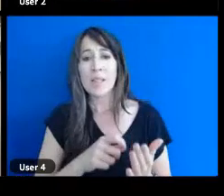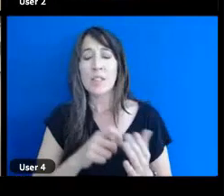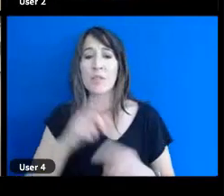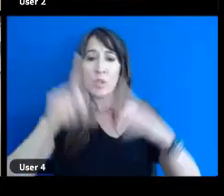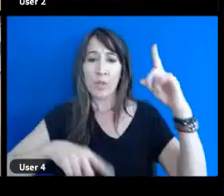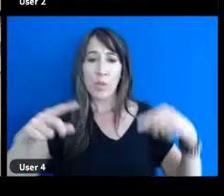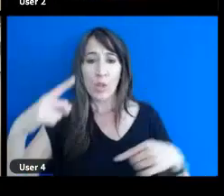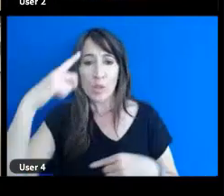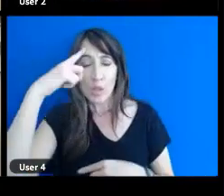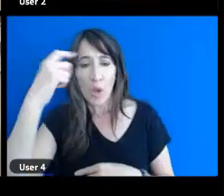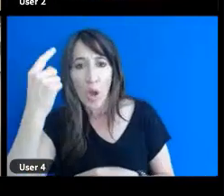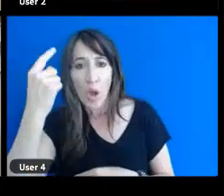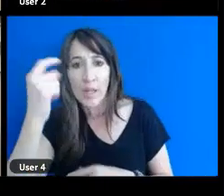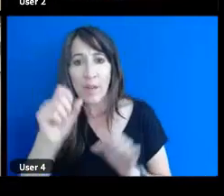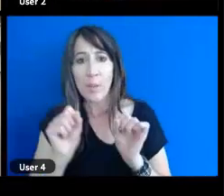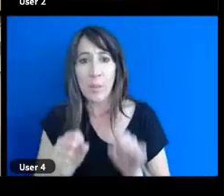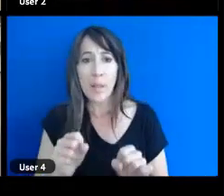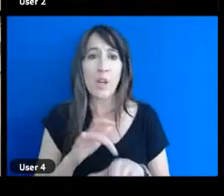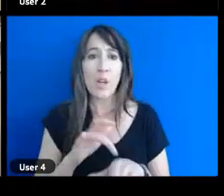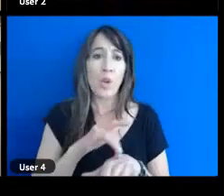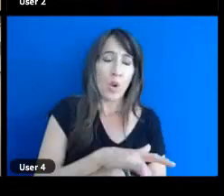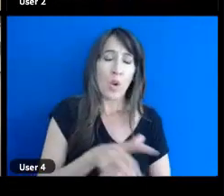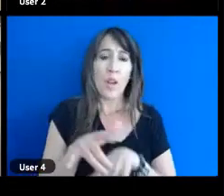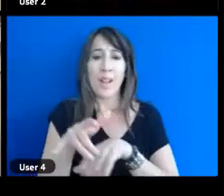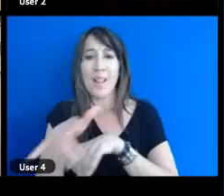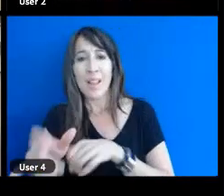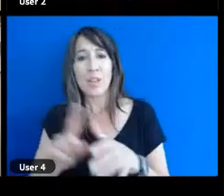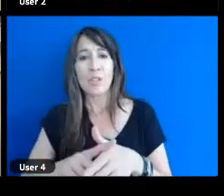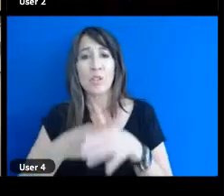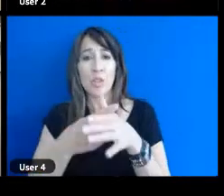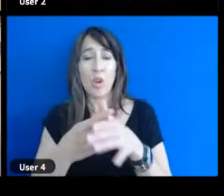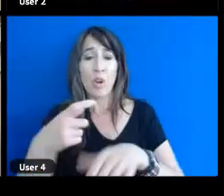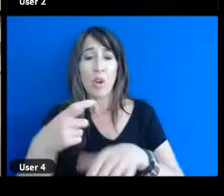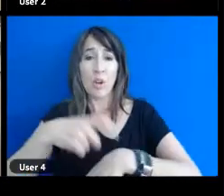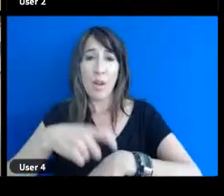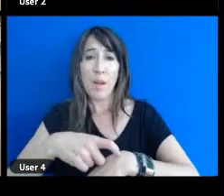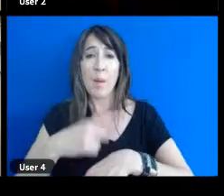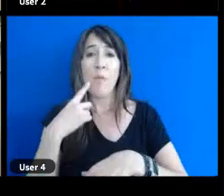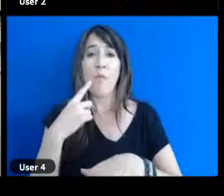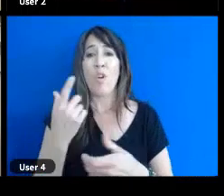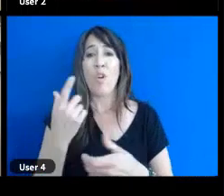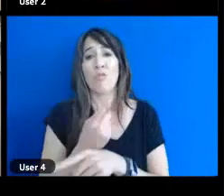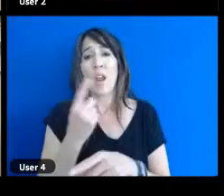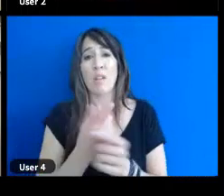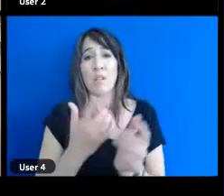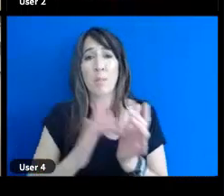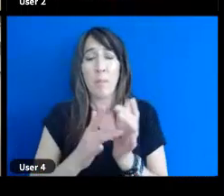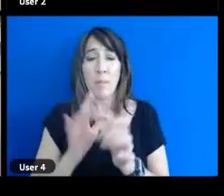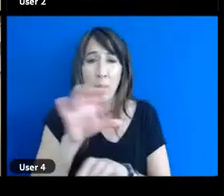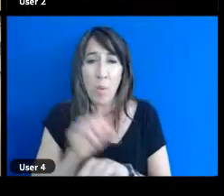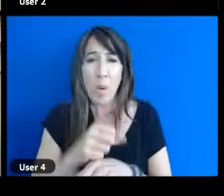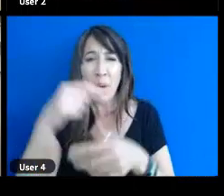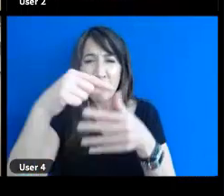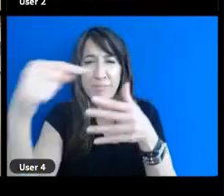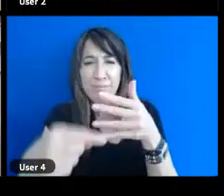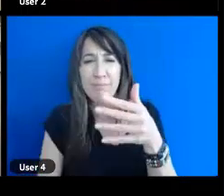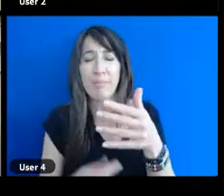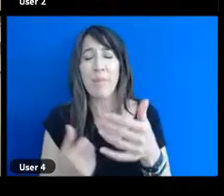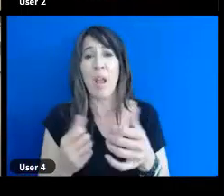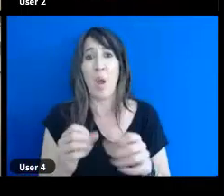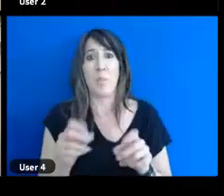enable concentration, checklists for people who have diverse cognitive abilities, or earlier or later start times to accommodate